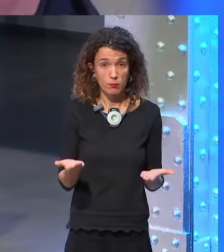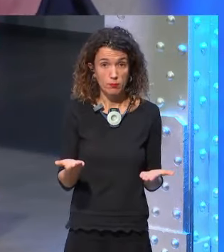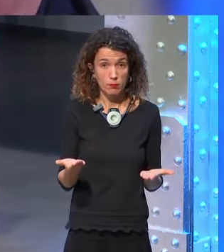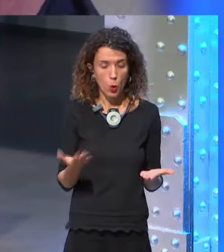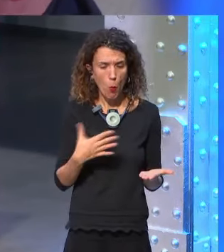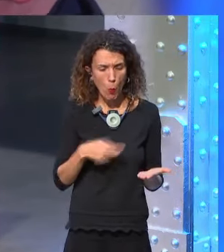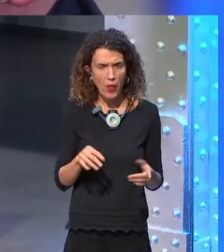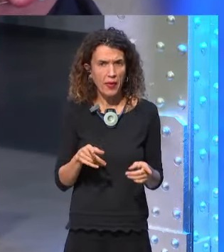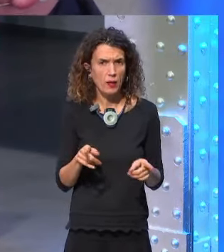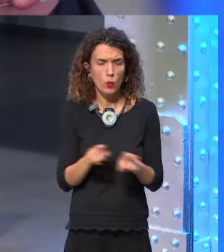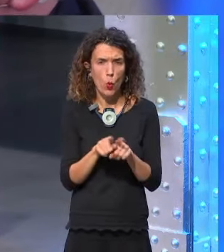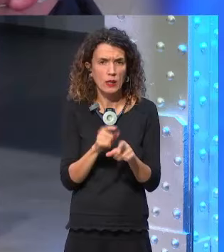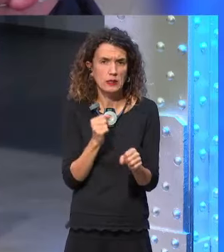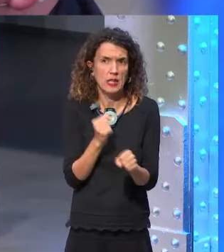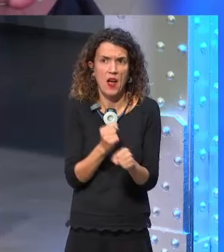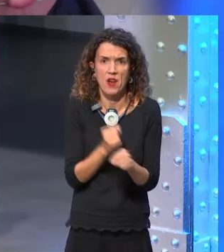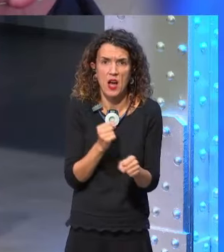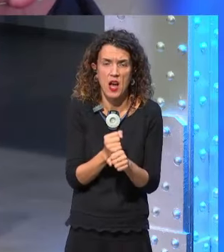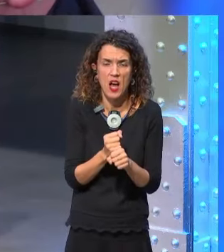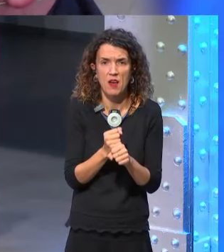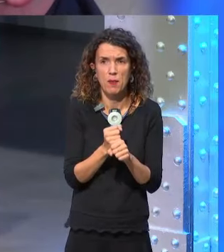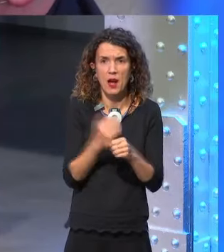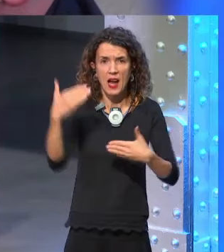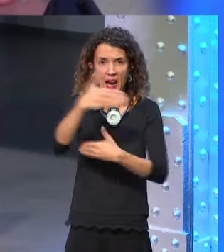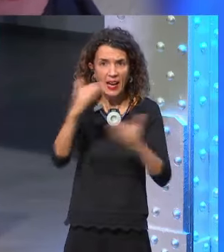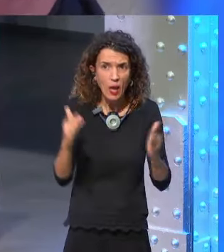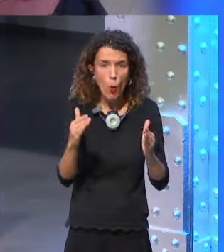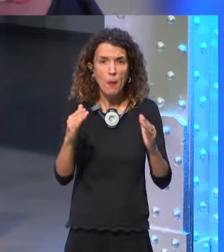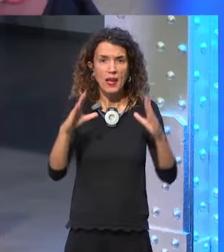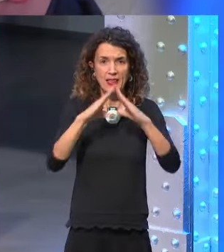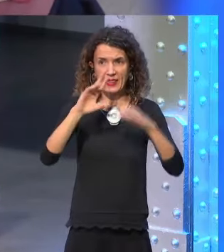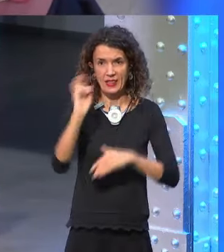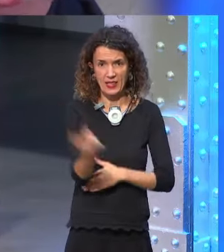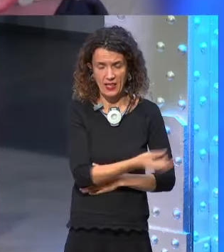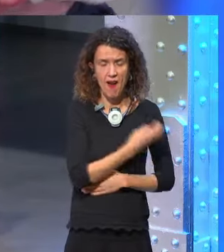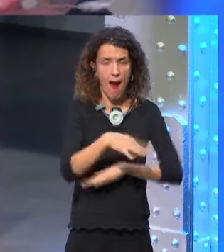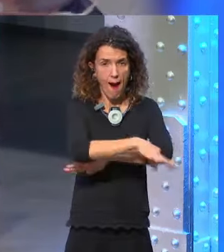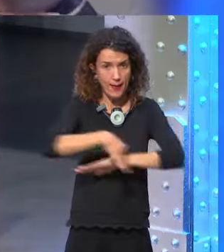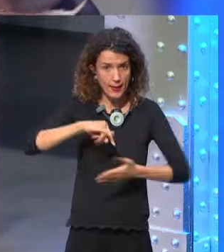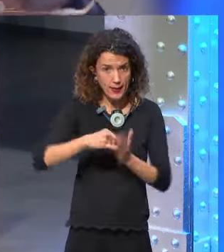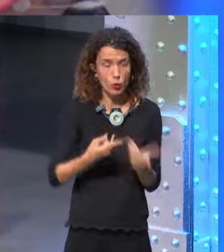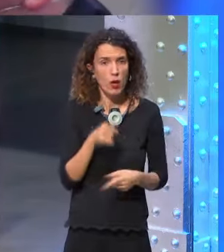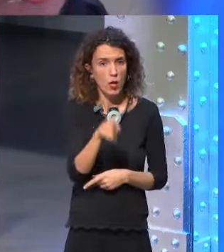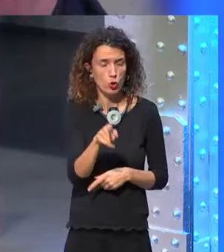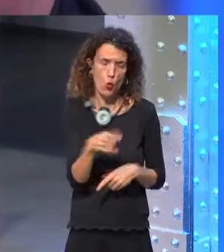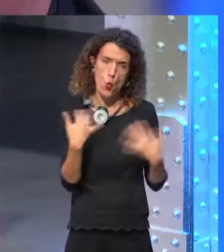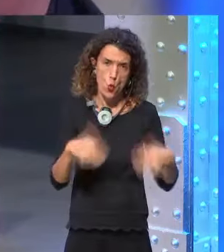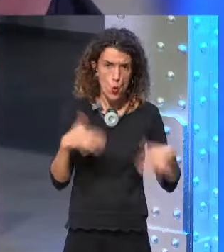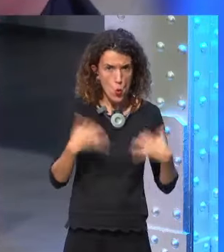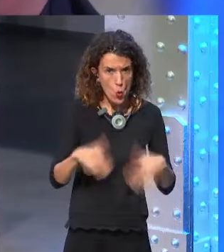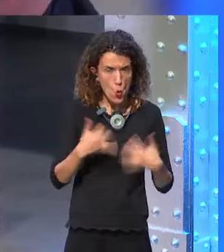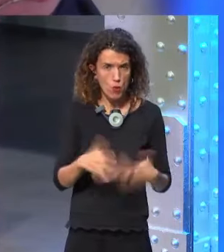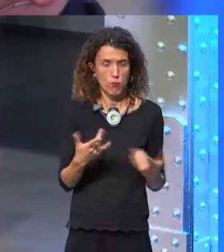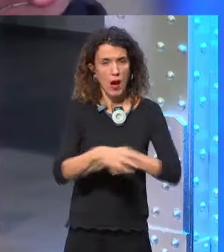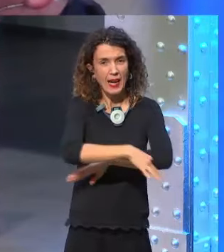geometry, which is something which has a lot of potential in architecture and is also currently used very